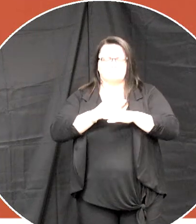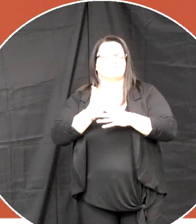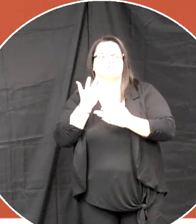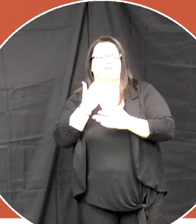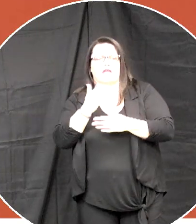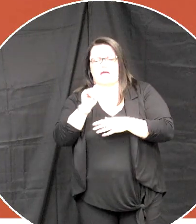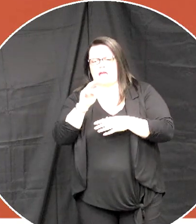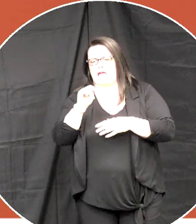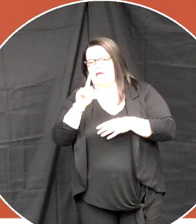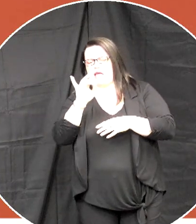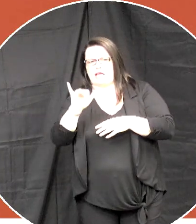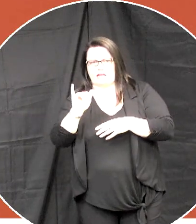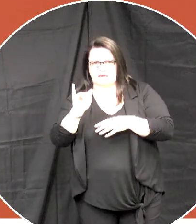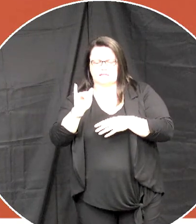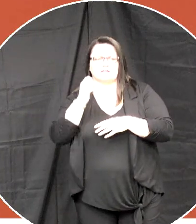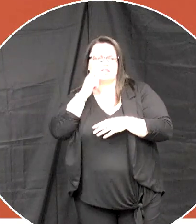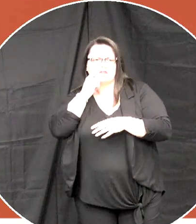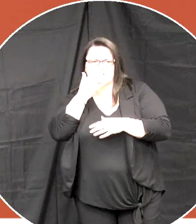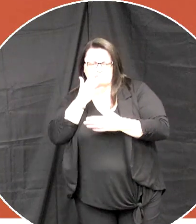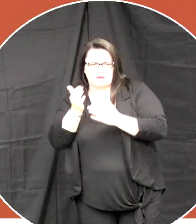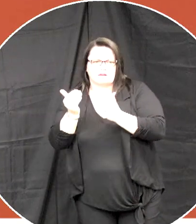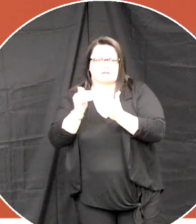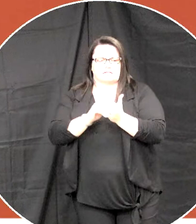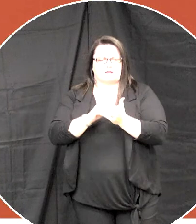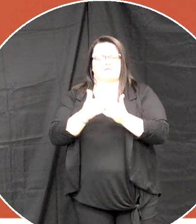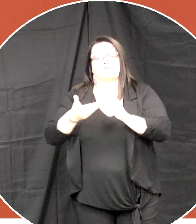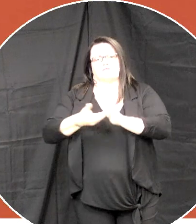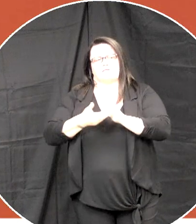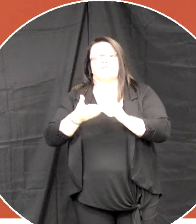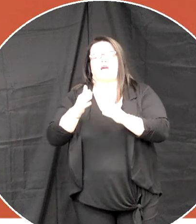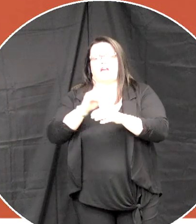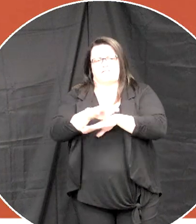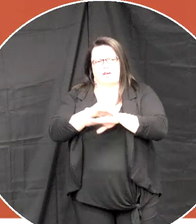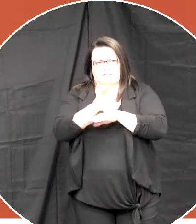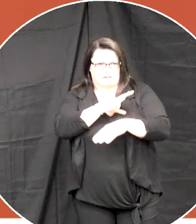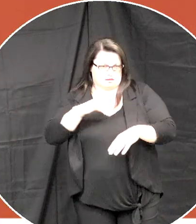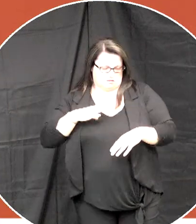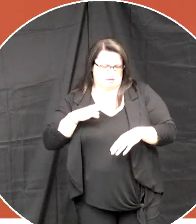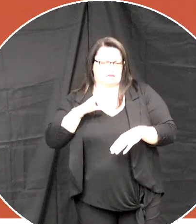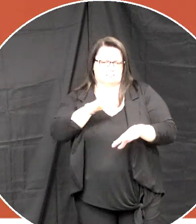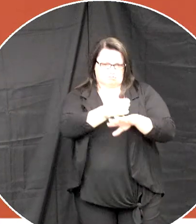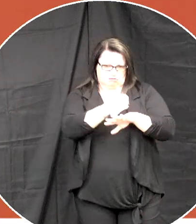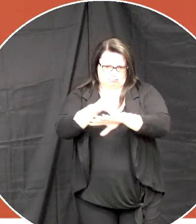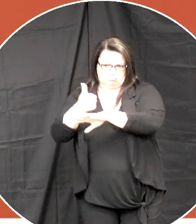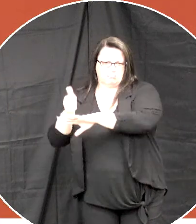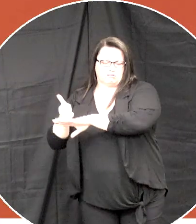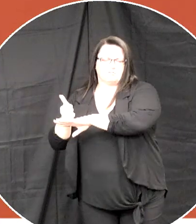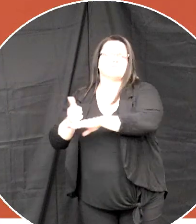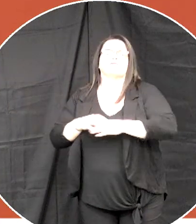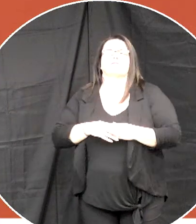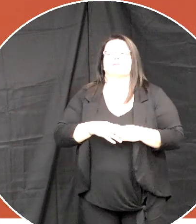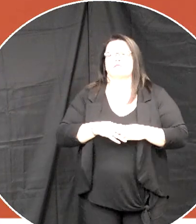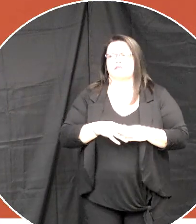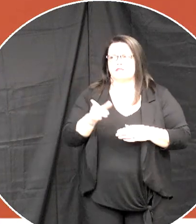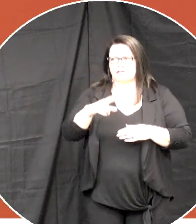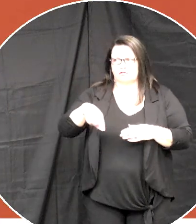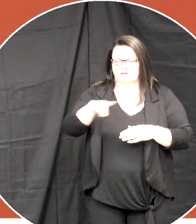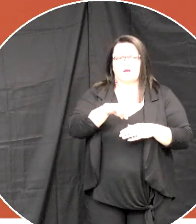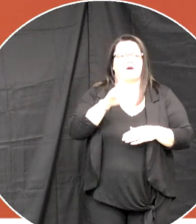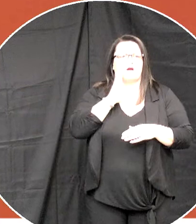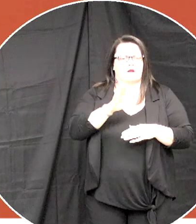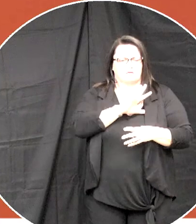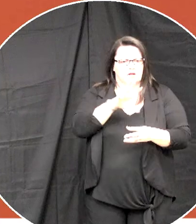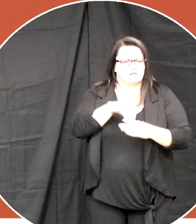district's Anti-Racism Advisory Committee, which is formed from a number of members